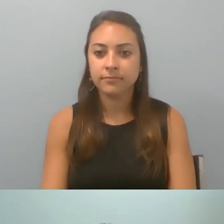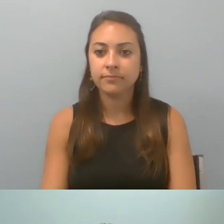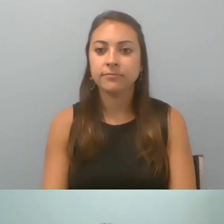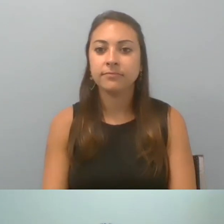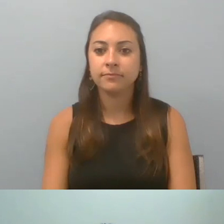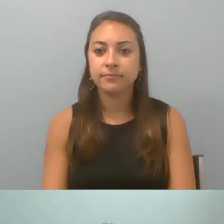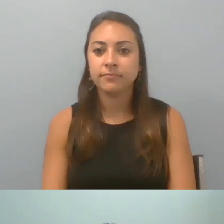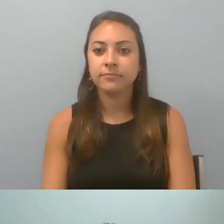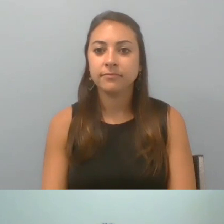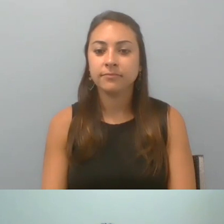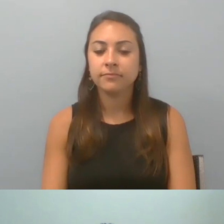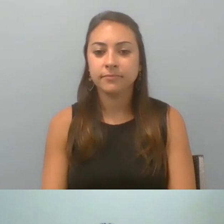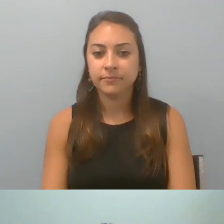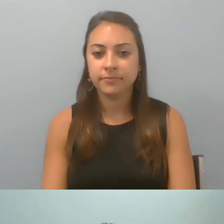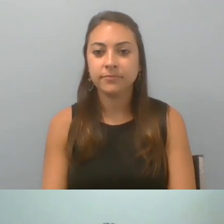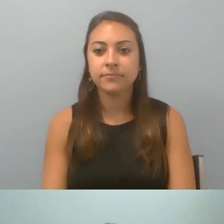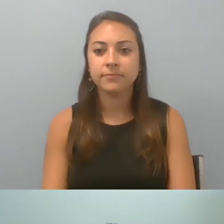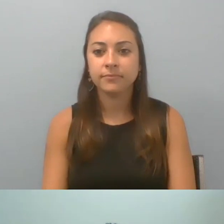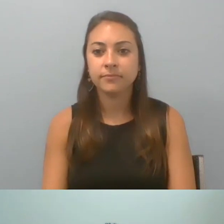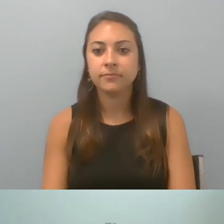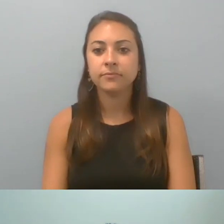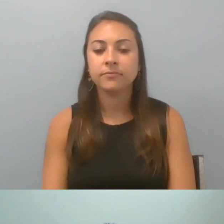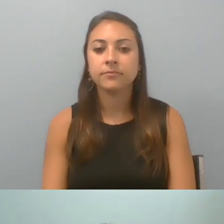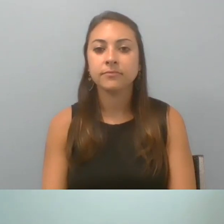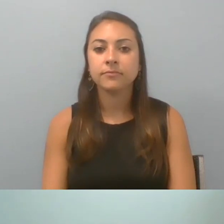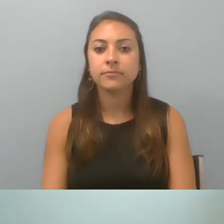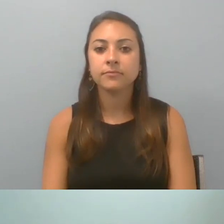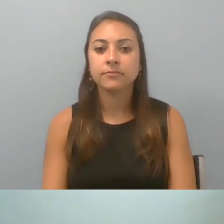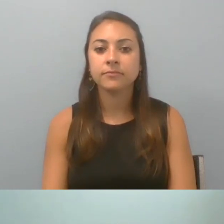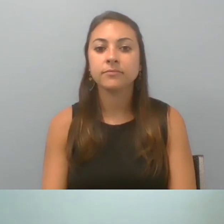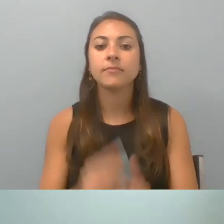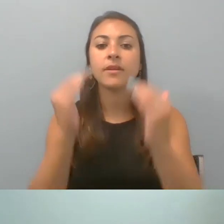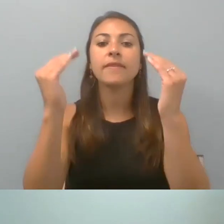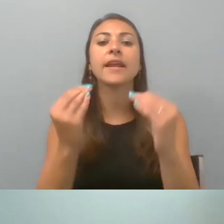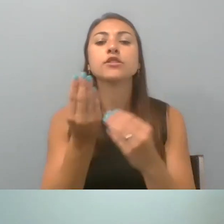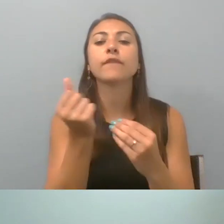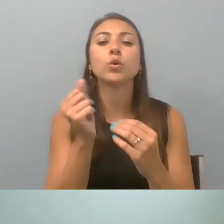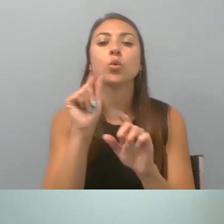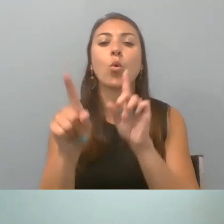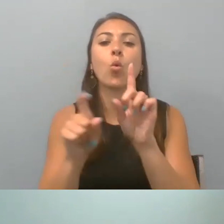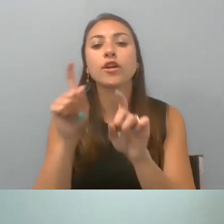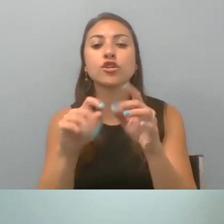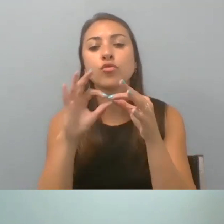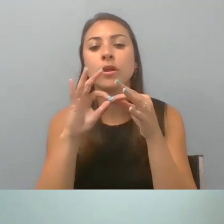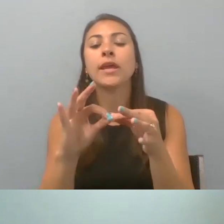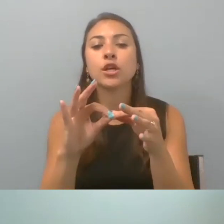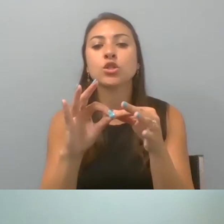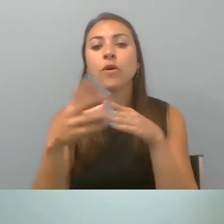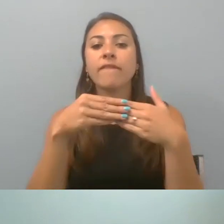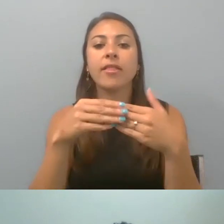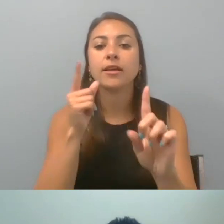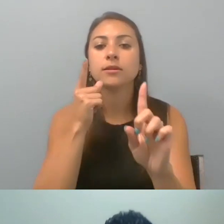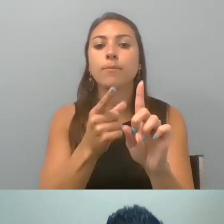Thank you very much, Jessie. The next few questions are around the flex points and